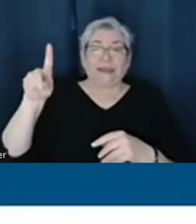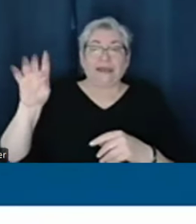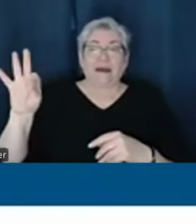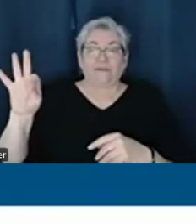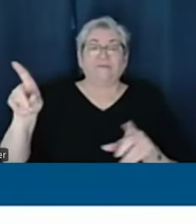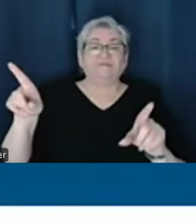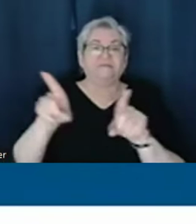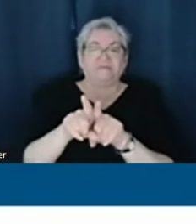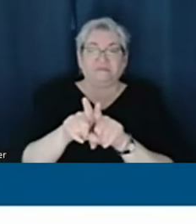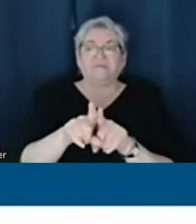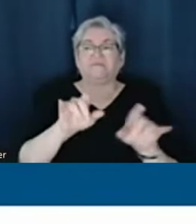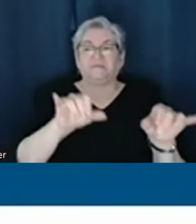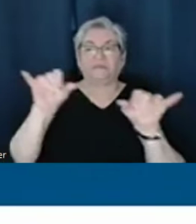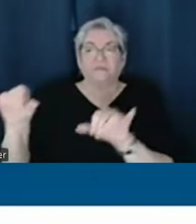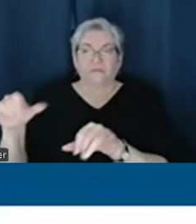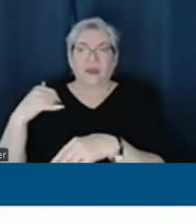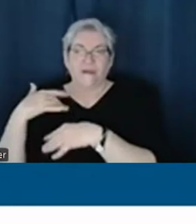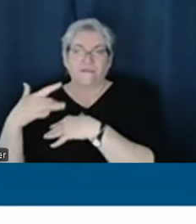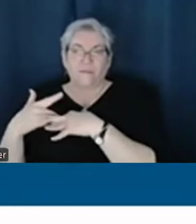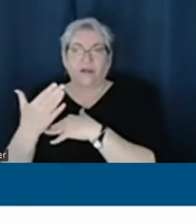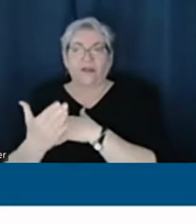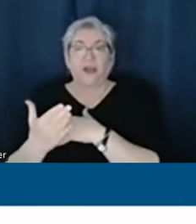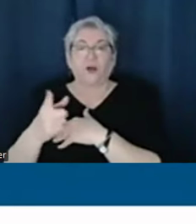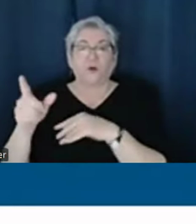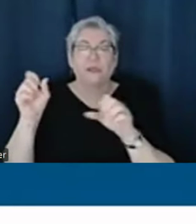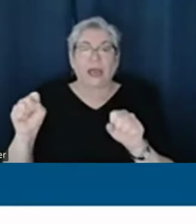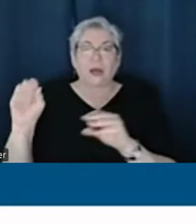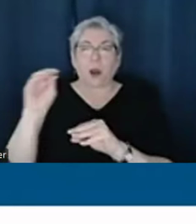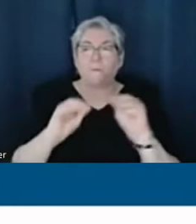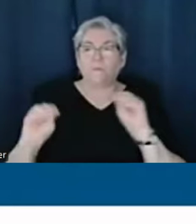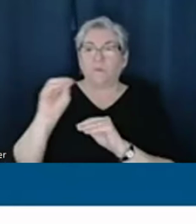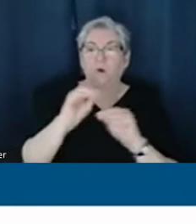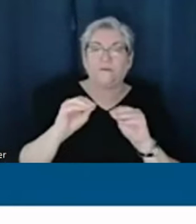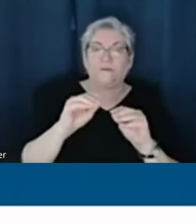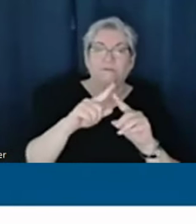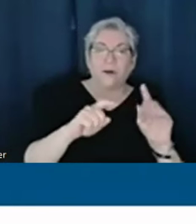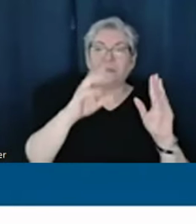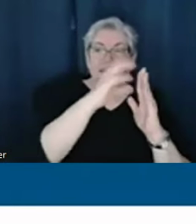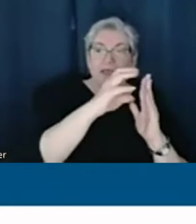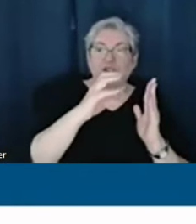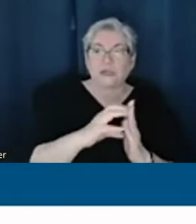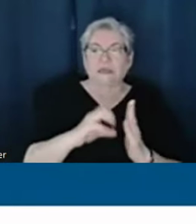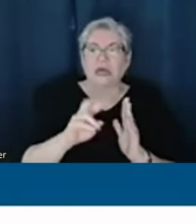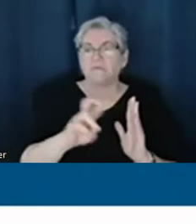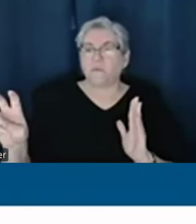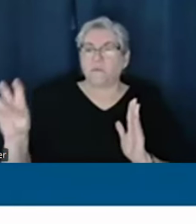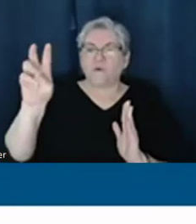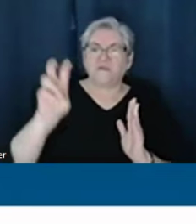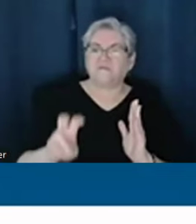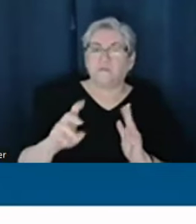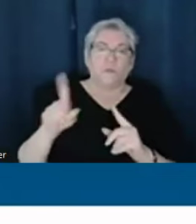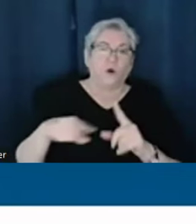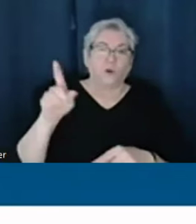here, and you can move around from section to section as needed or go back to the